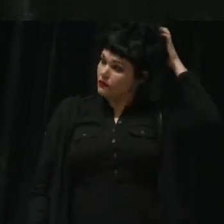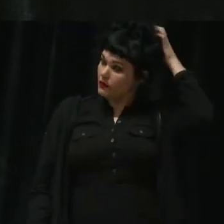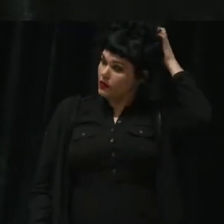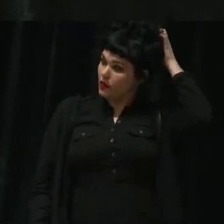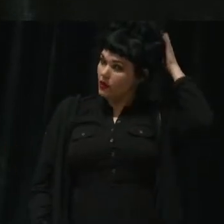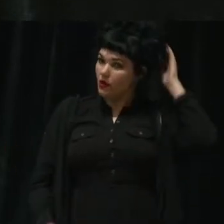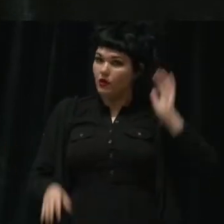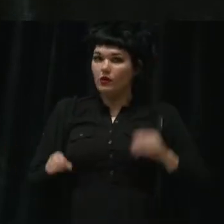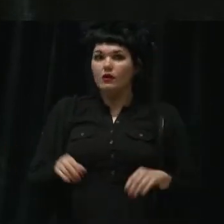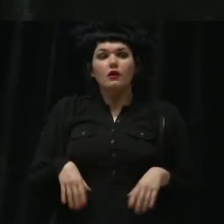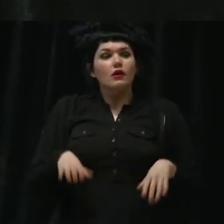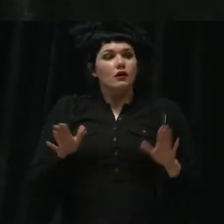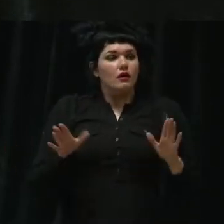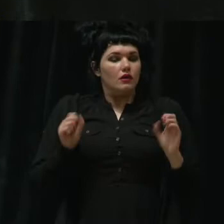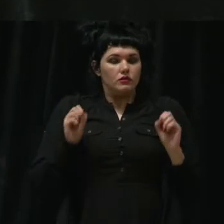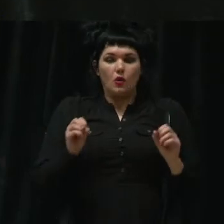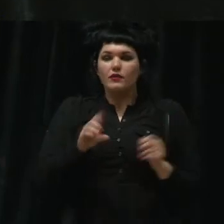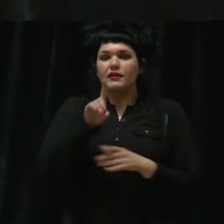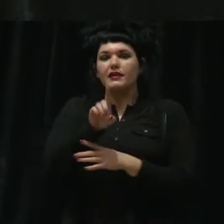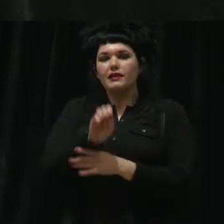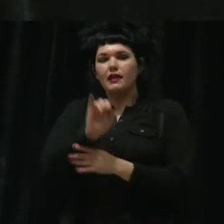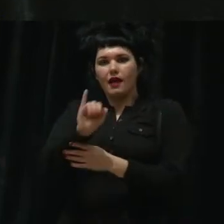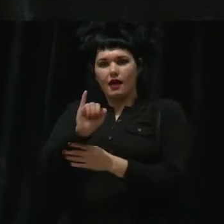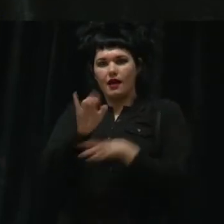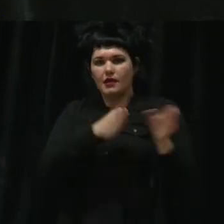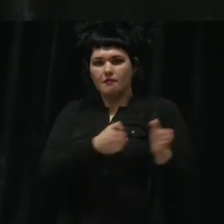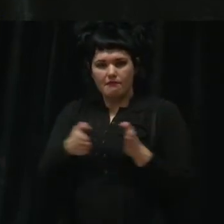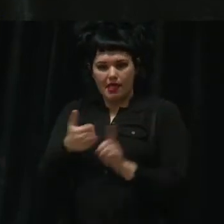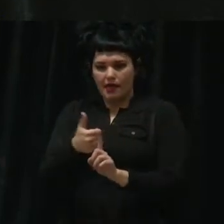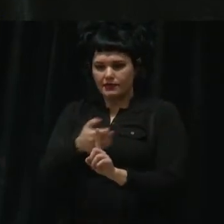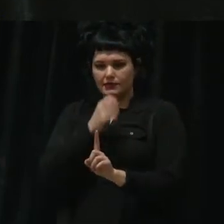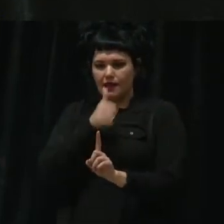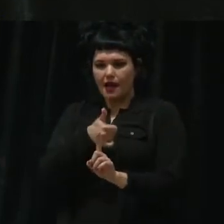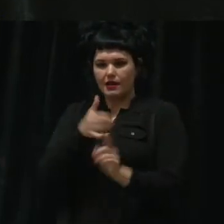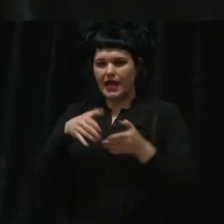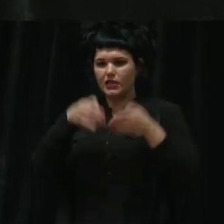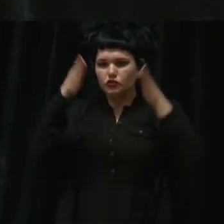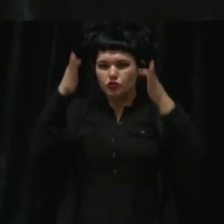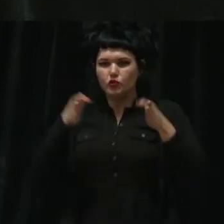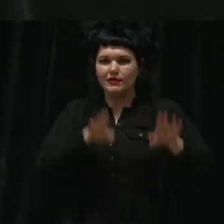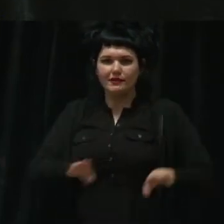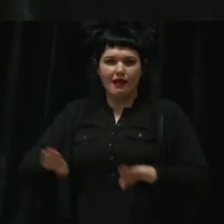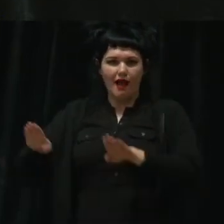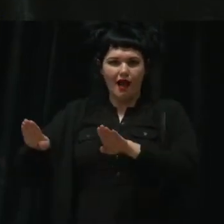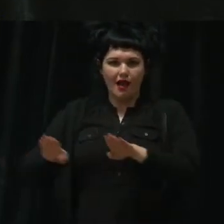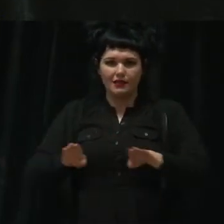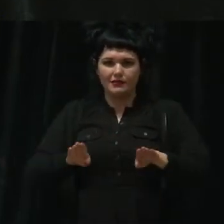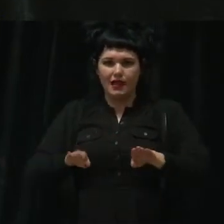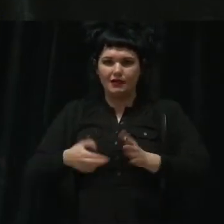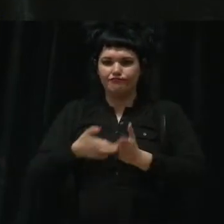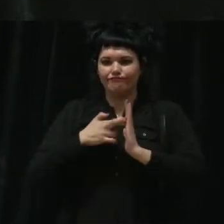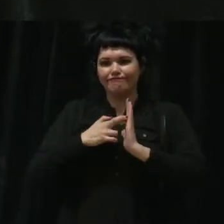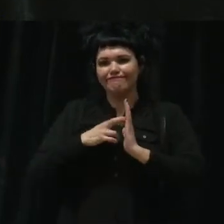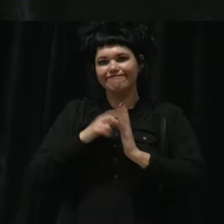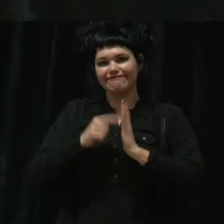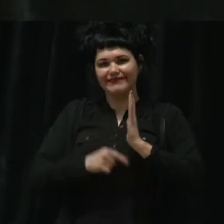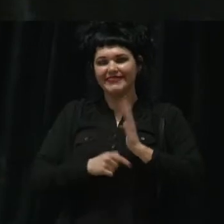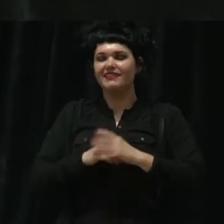So the DEI plan is not a student conduct. So there is a